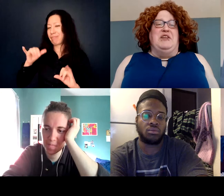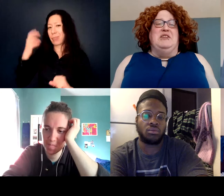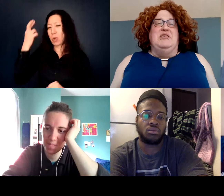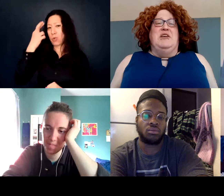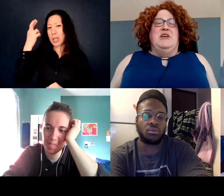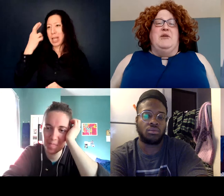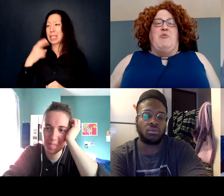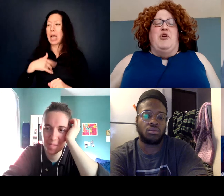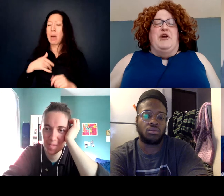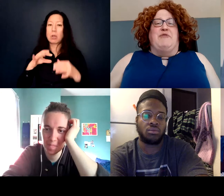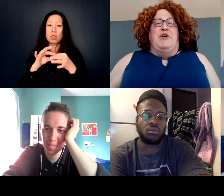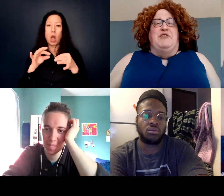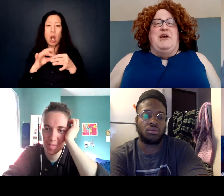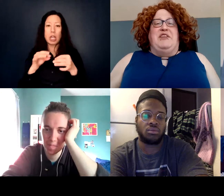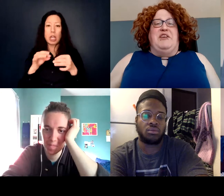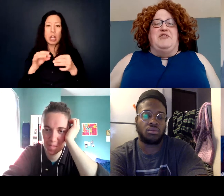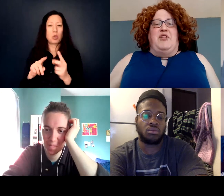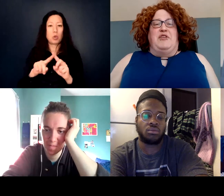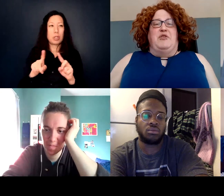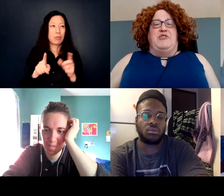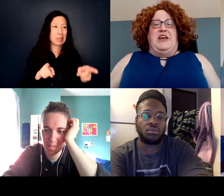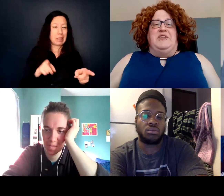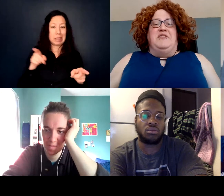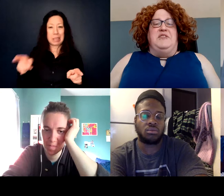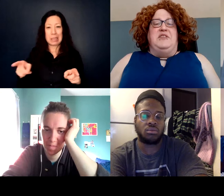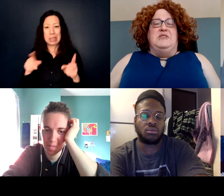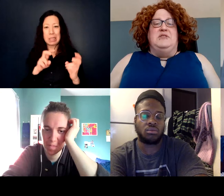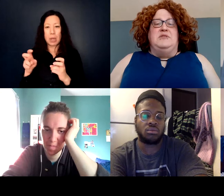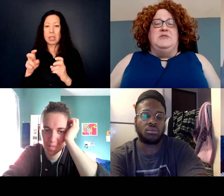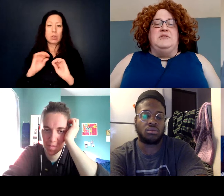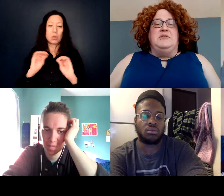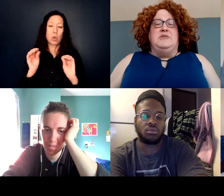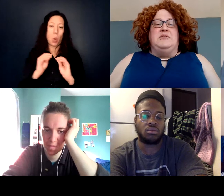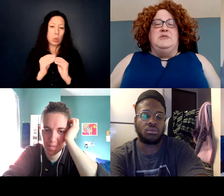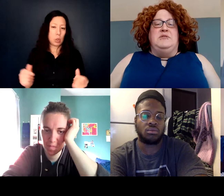a solution, but I'm wondering if others have ideas along those lines.